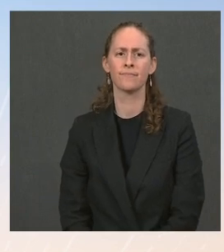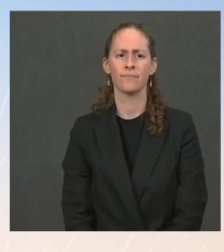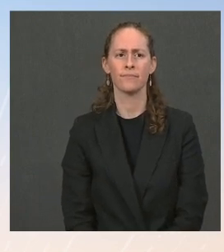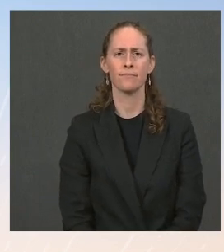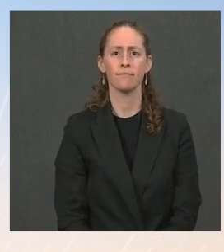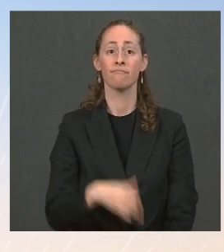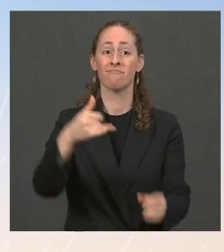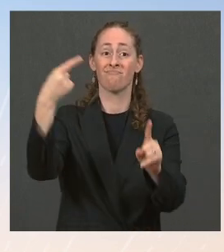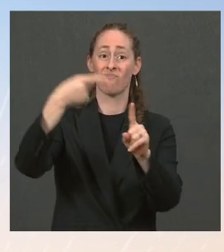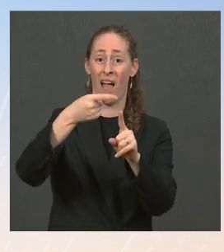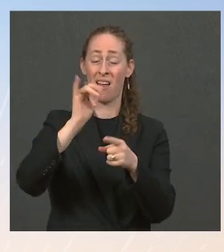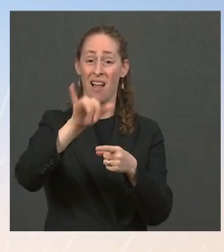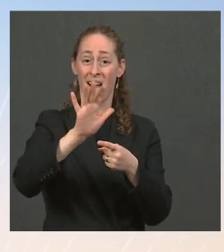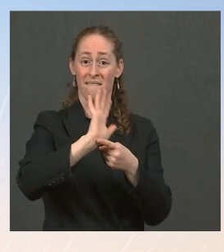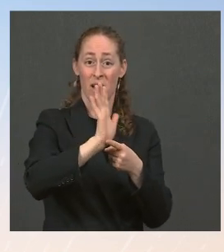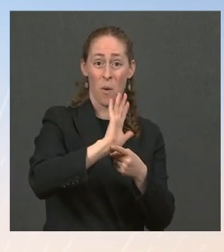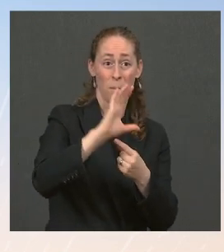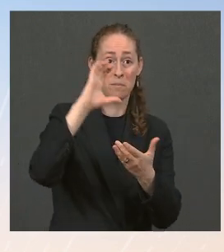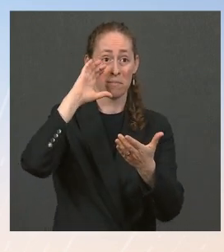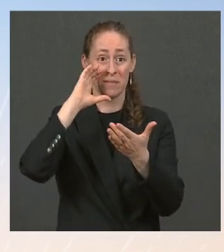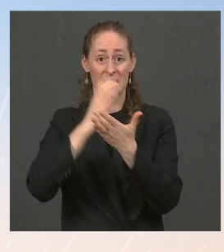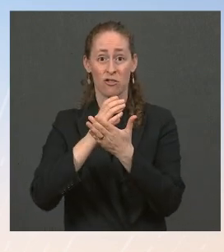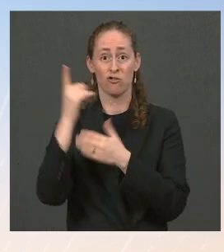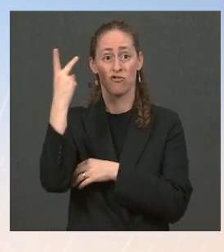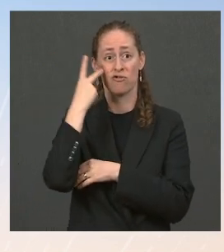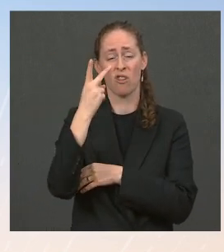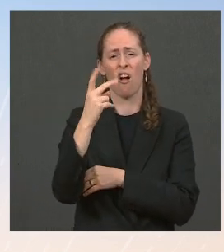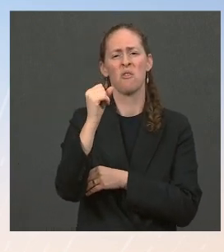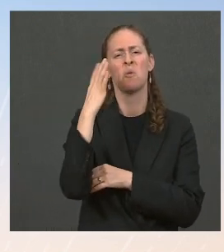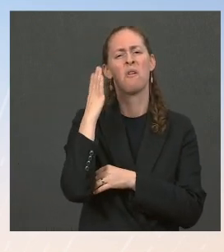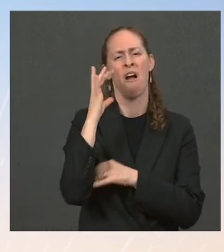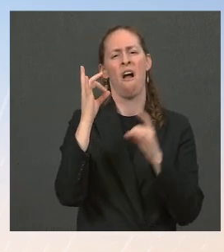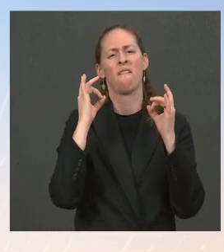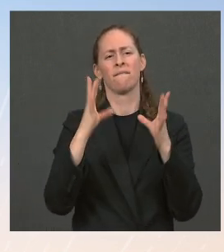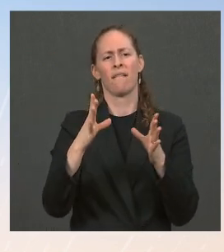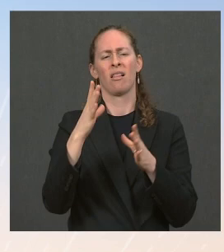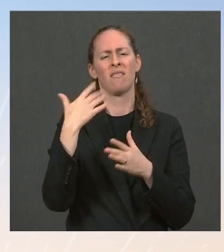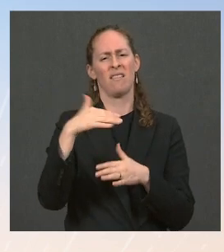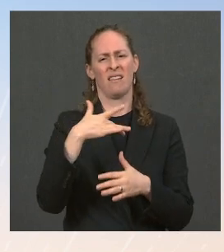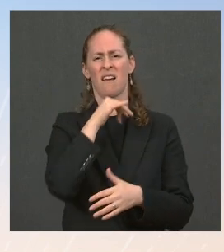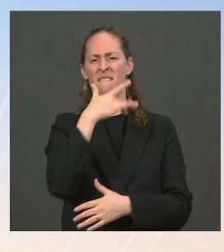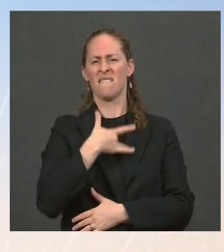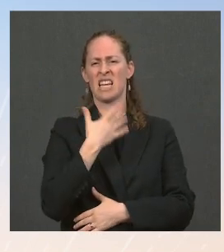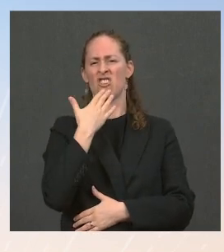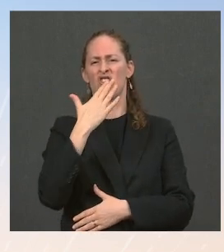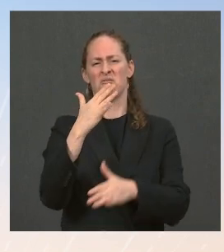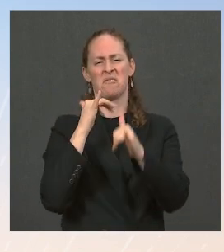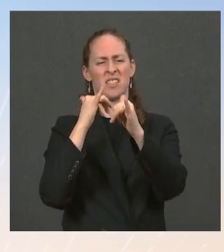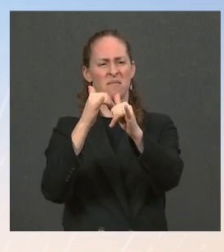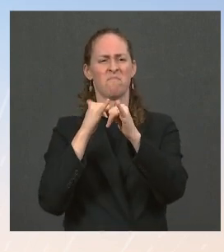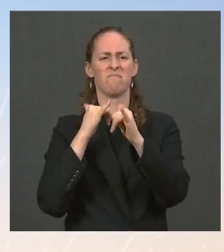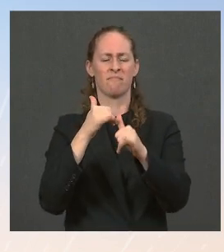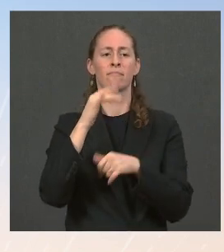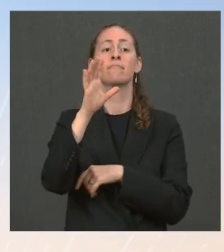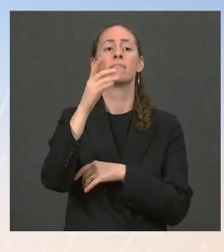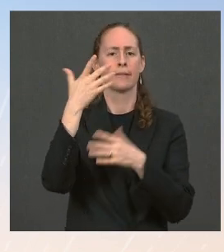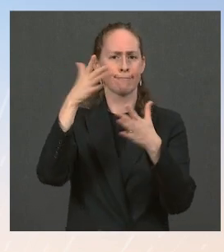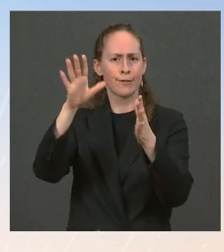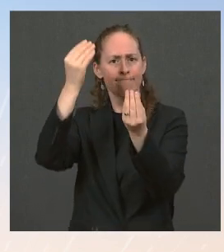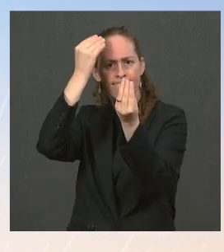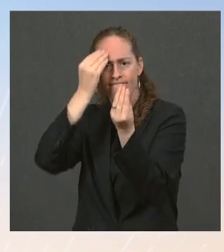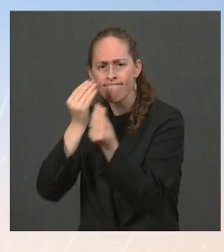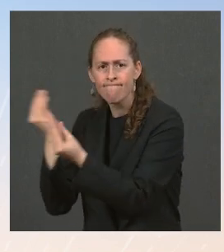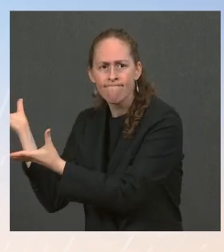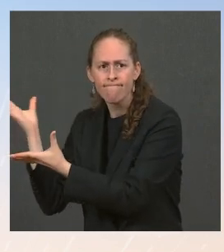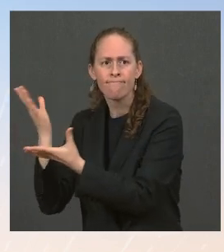footage and the photos, the president was horrified by that, just as we all were. He, of course, received a briefing, an update from his national